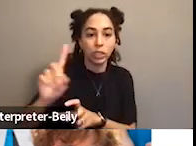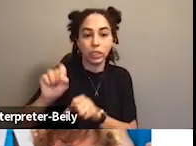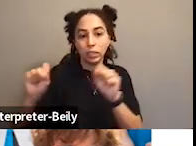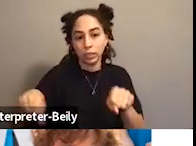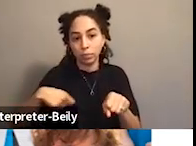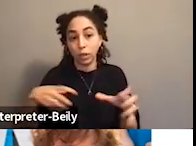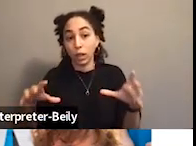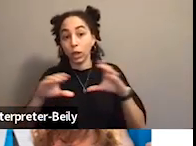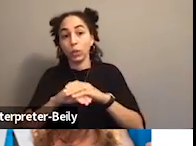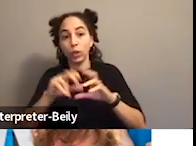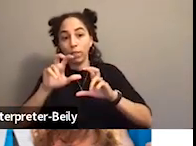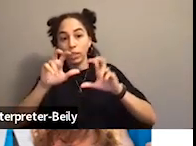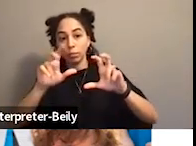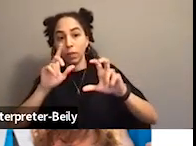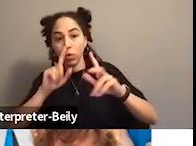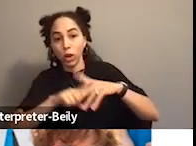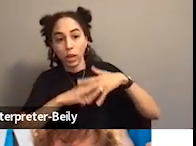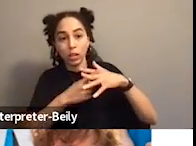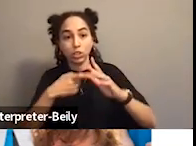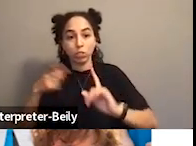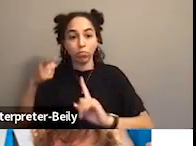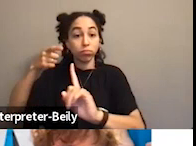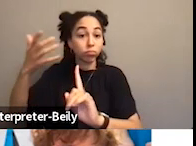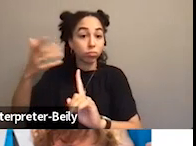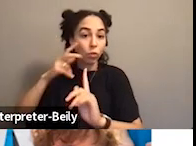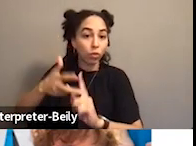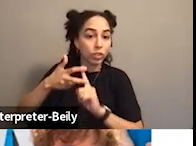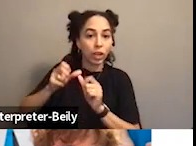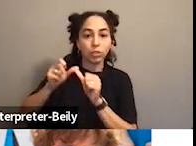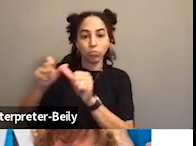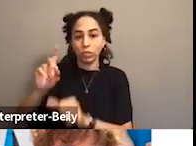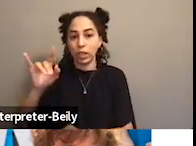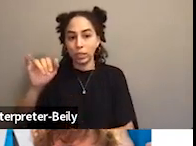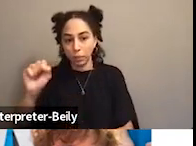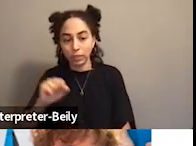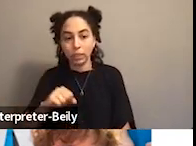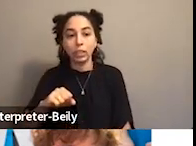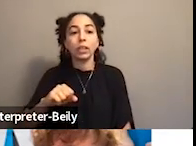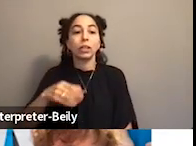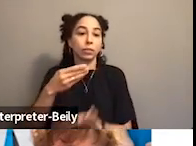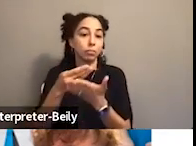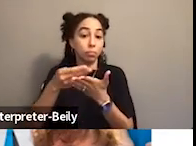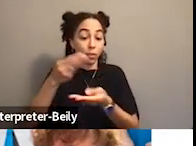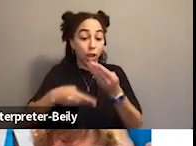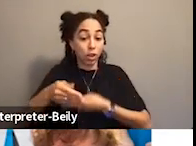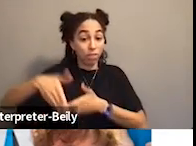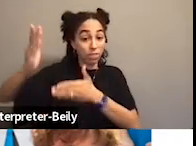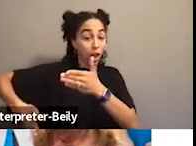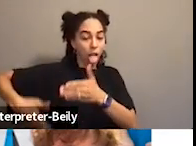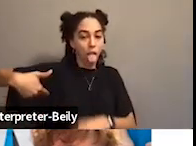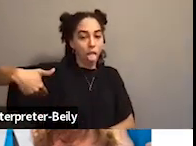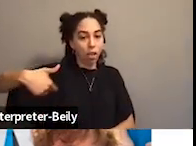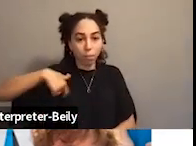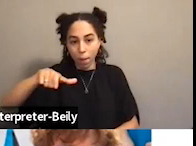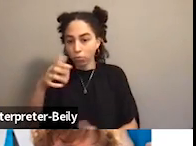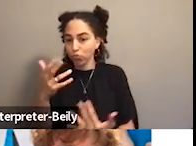including investment for initiatives aimed at recruiting and retaining DSP. The budget isn't final yet, so we do have to wait